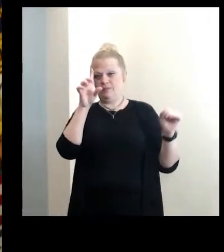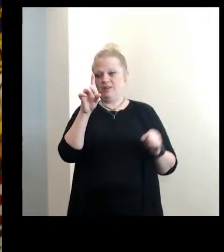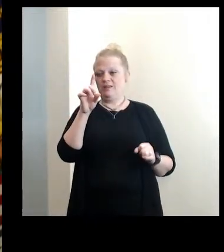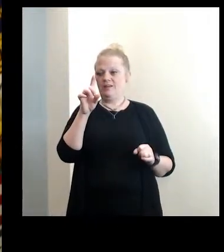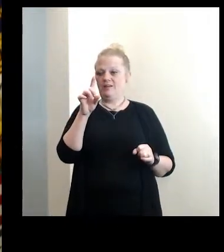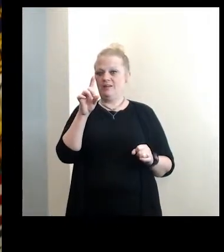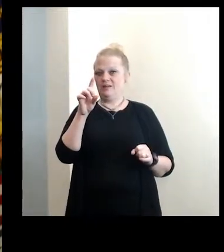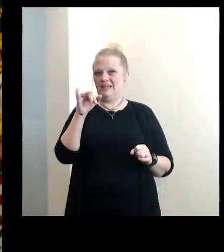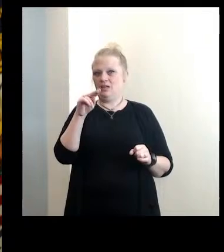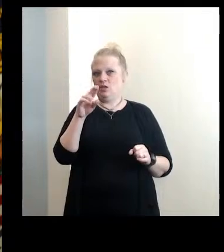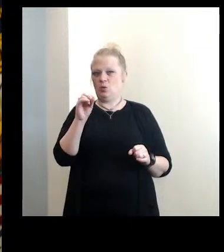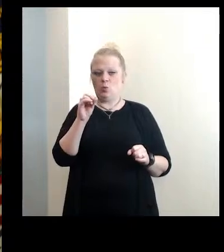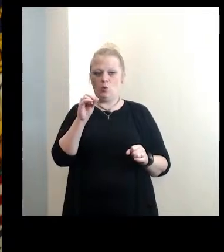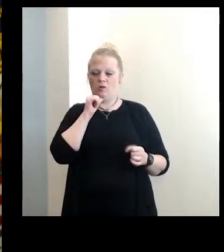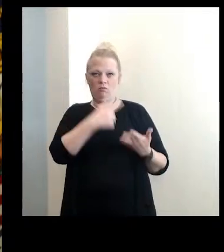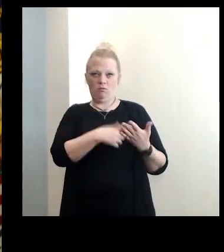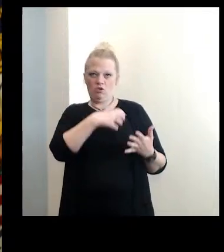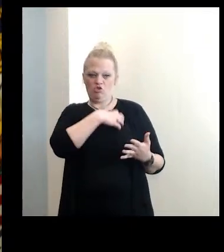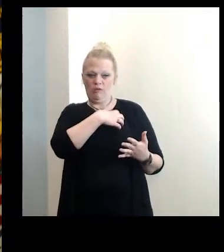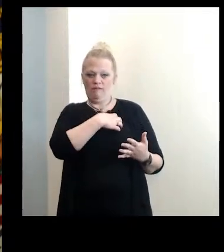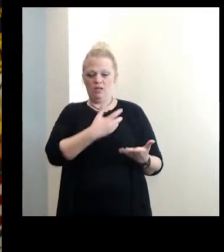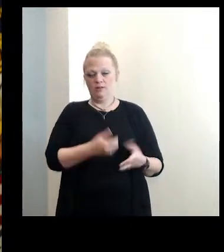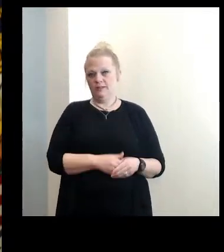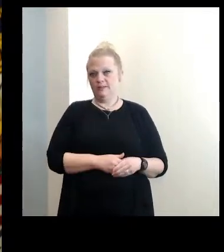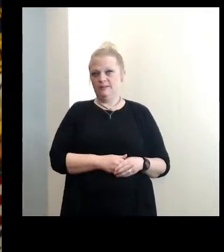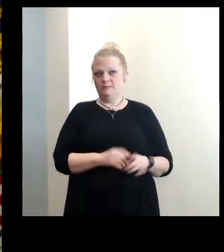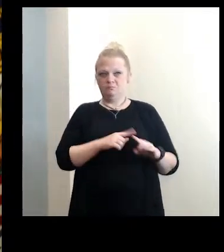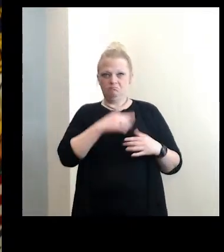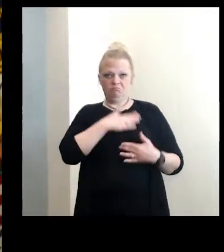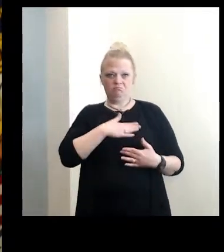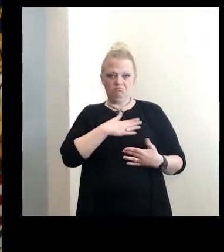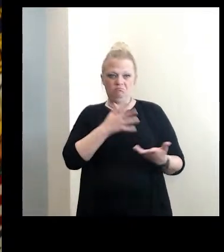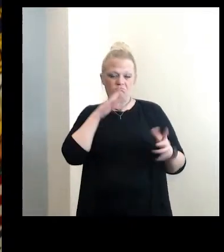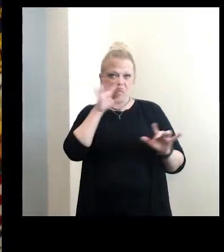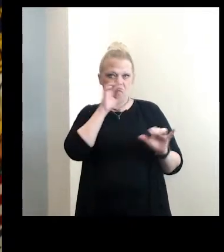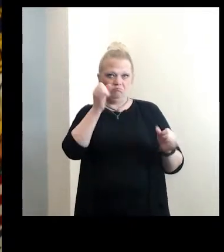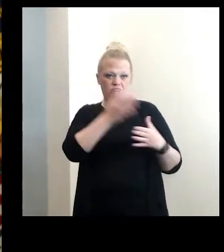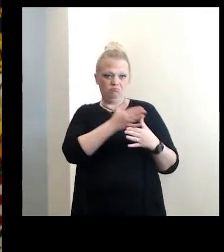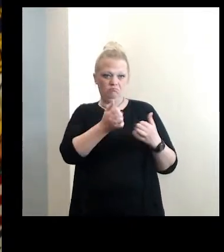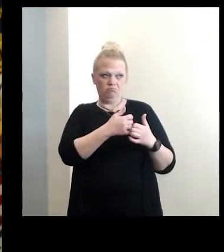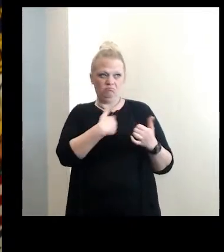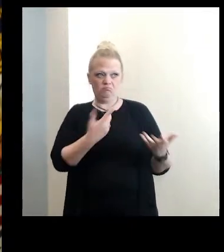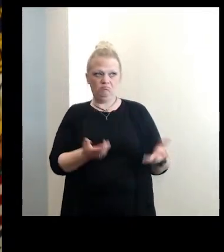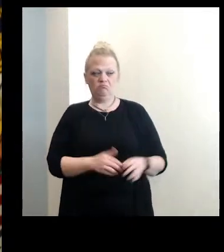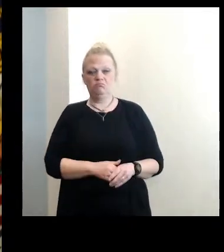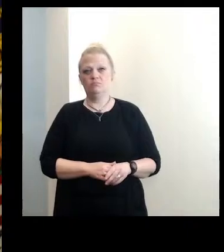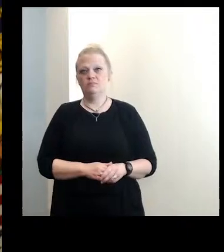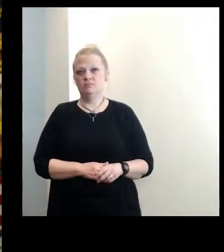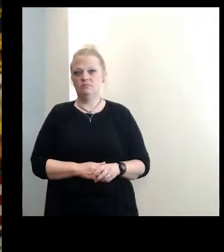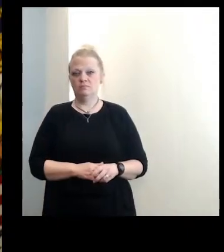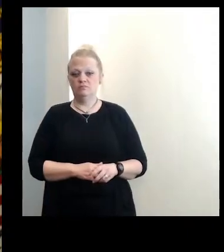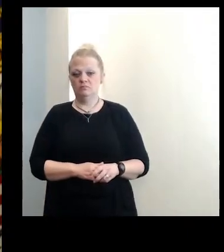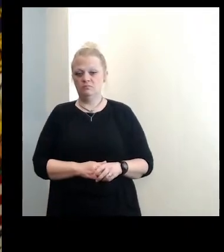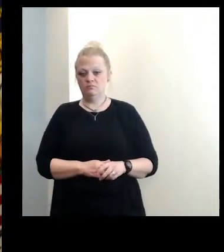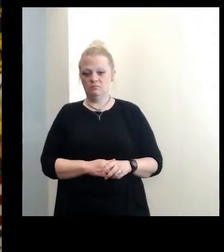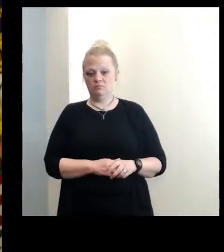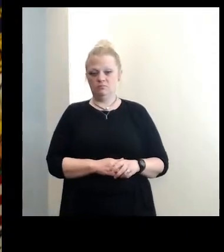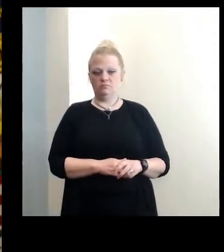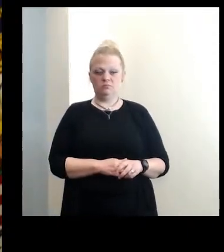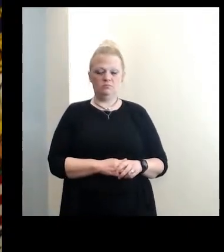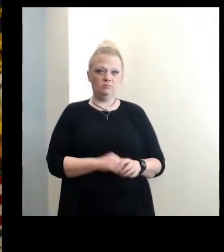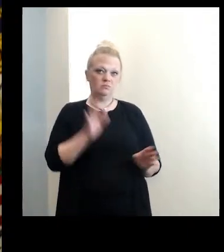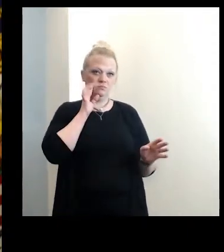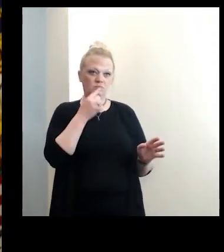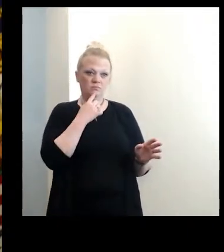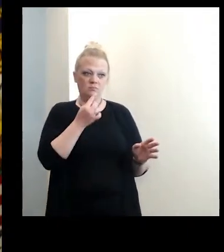I have not talked to the sheriff about it, though I do appreciate the superintendent sharing information to me. And I'll just say